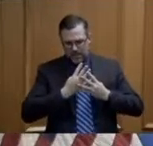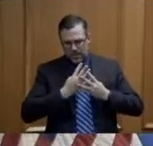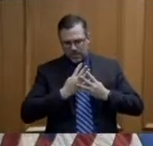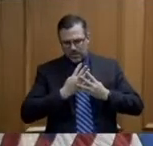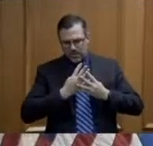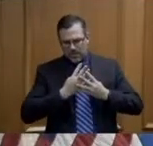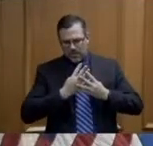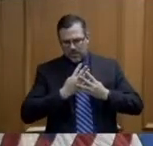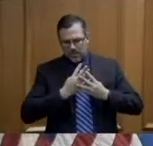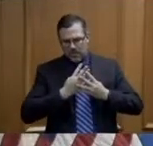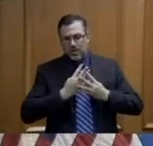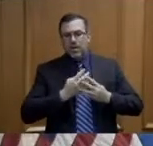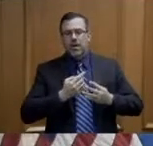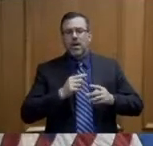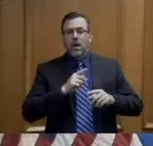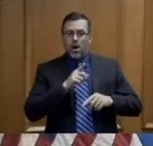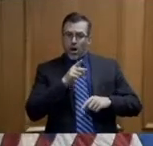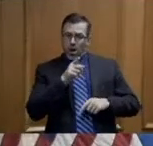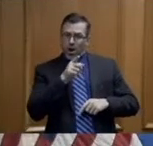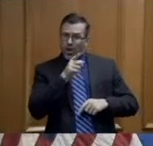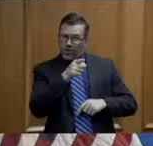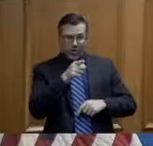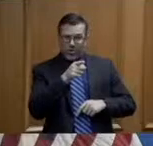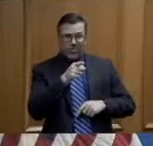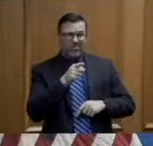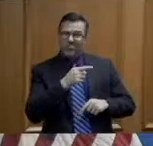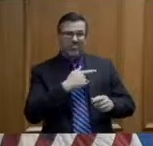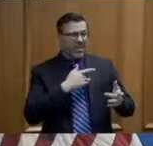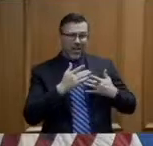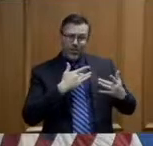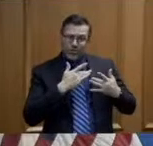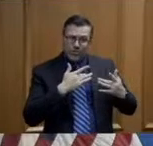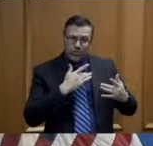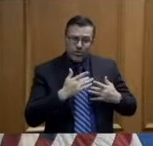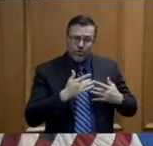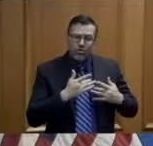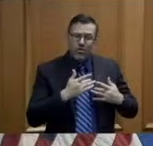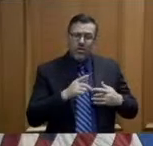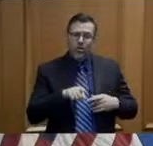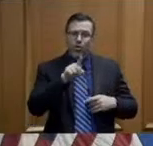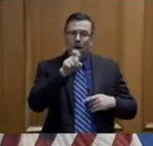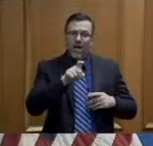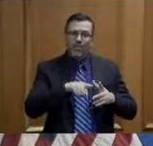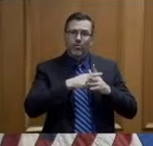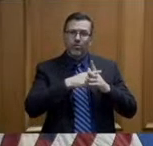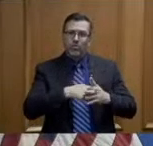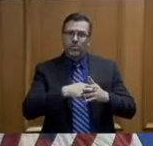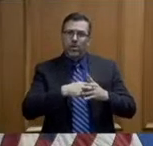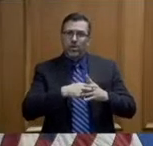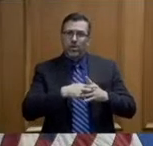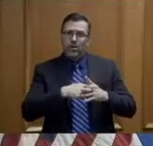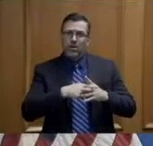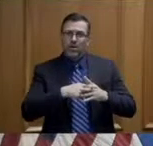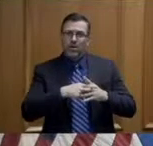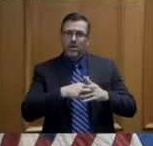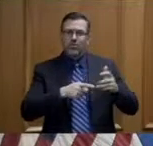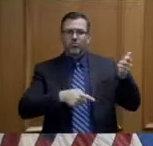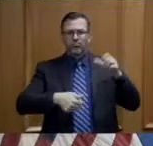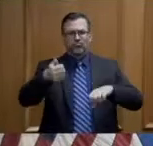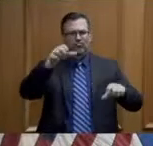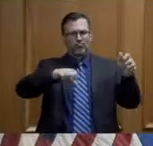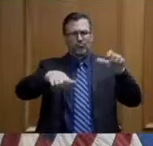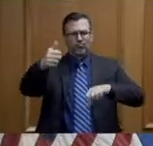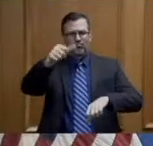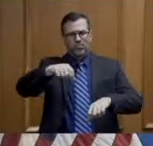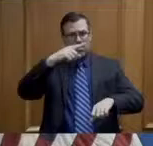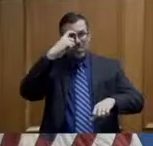events. Are you not concerned that you might have to start turning people away because there's not enough